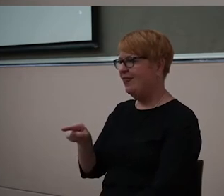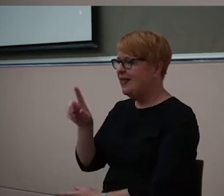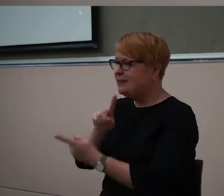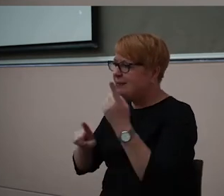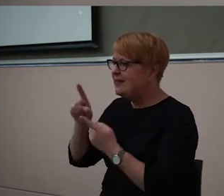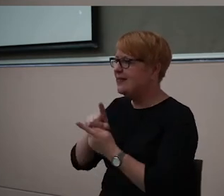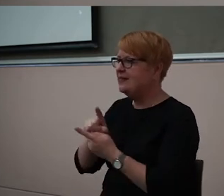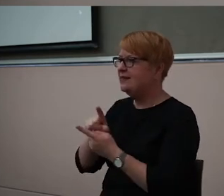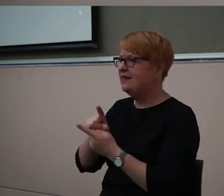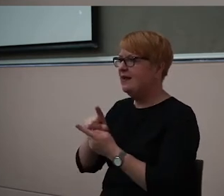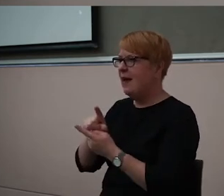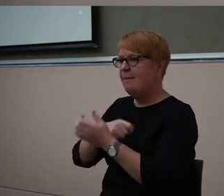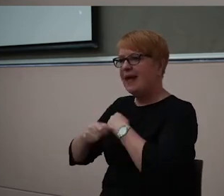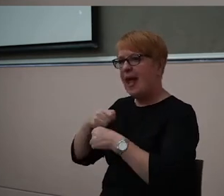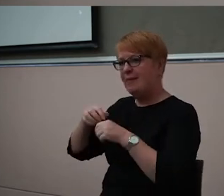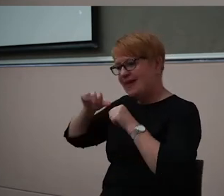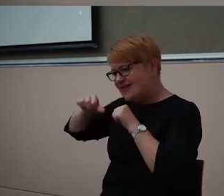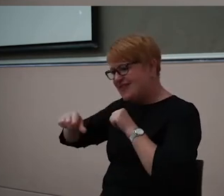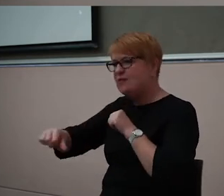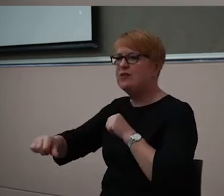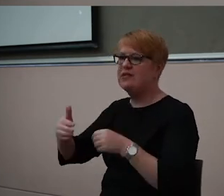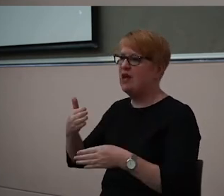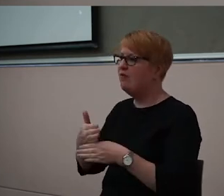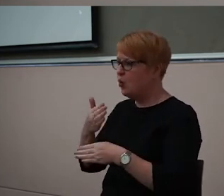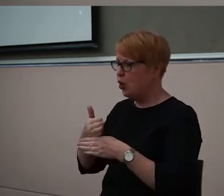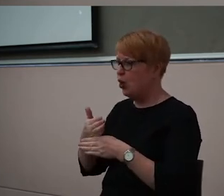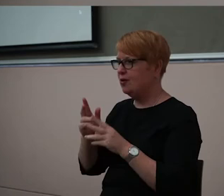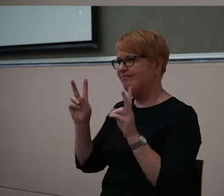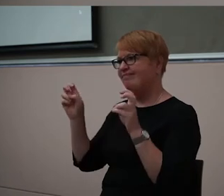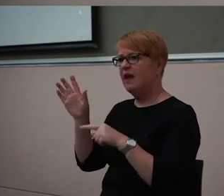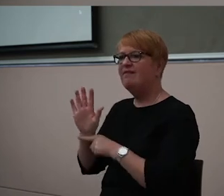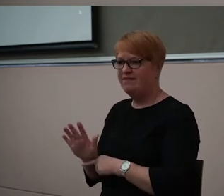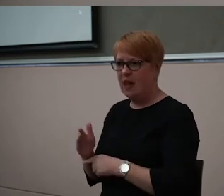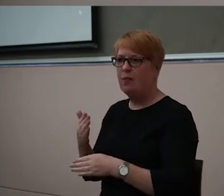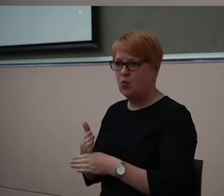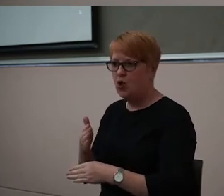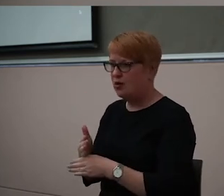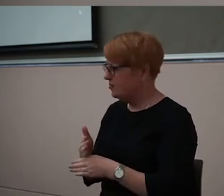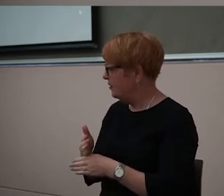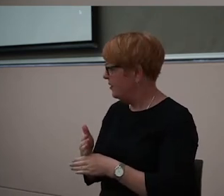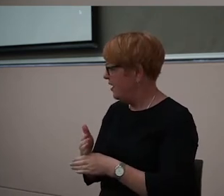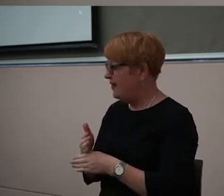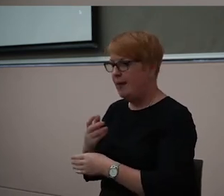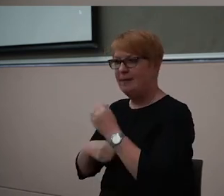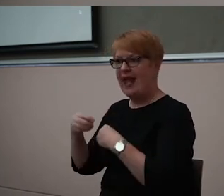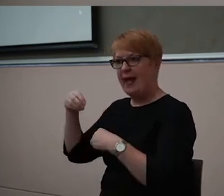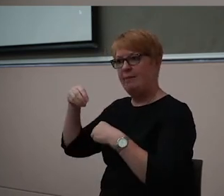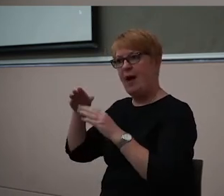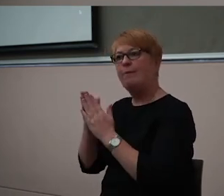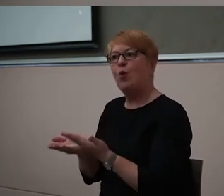this series of works, which are these film works, and then this book, which is, it's actually different to this book,